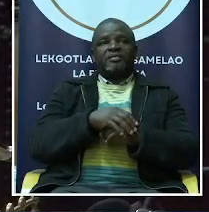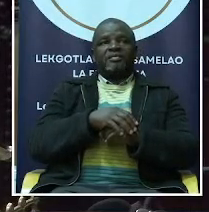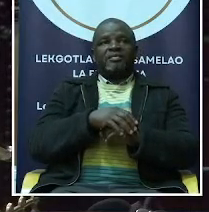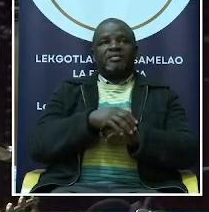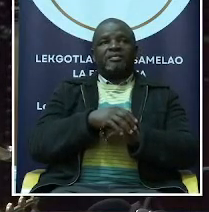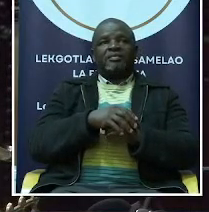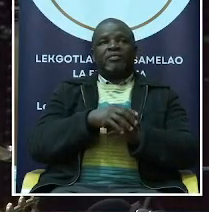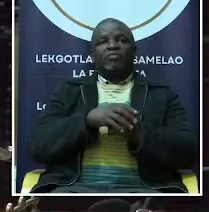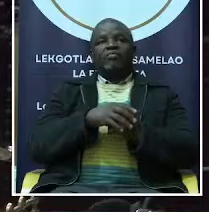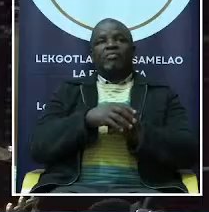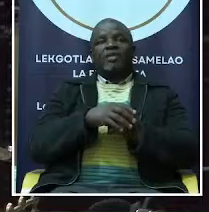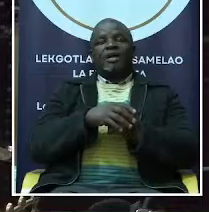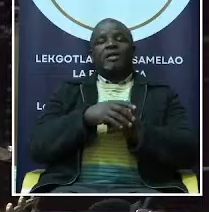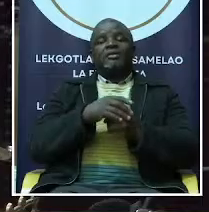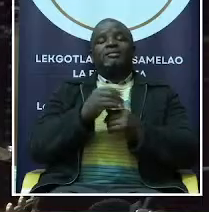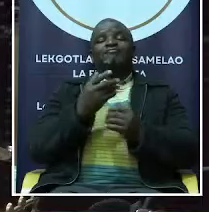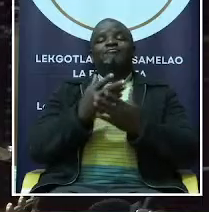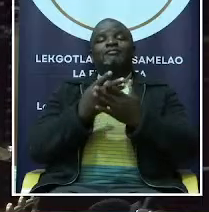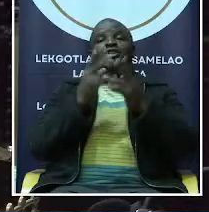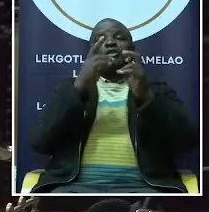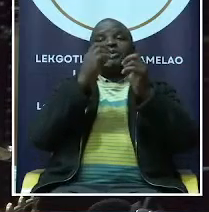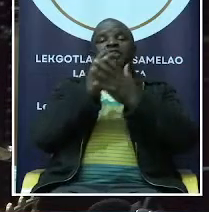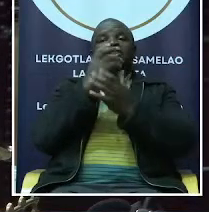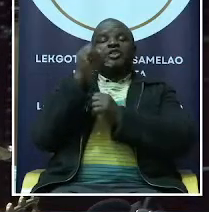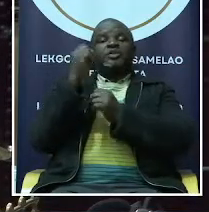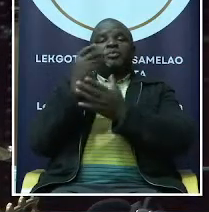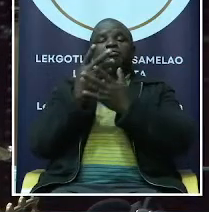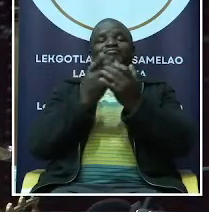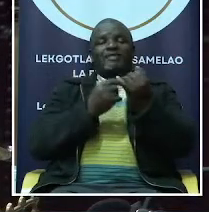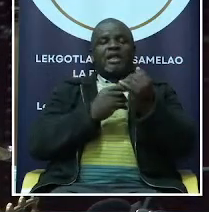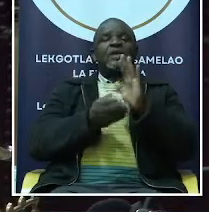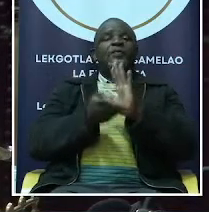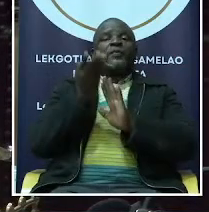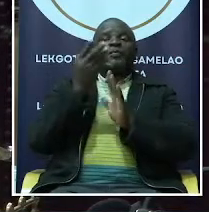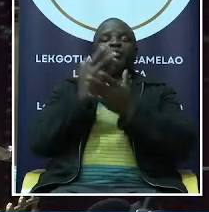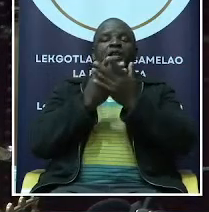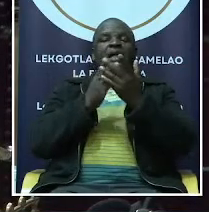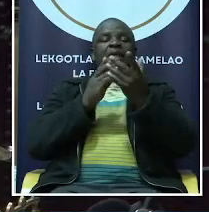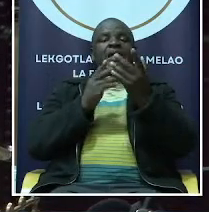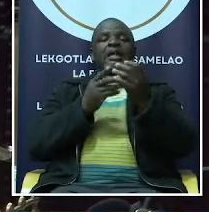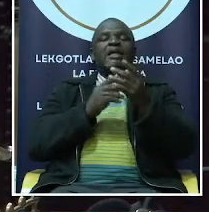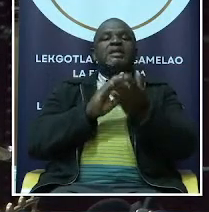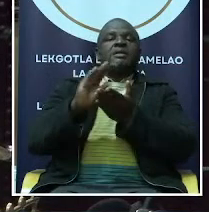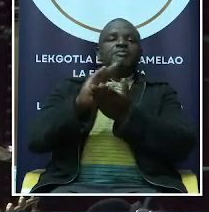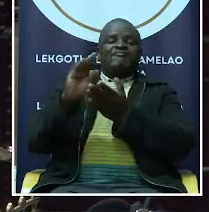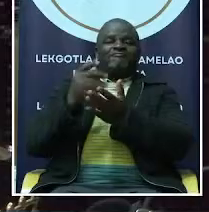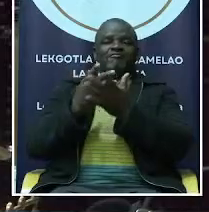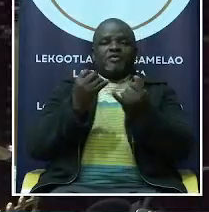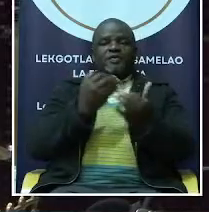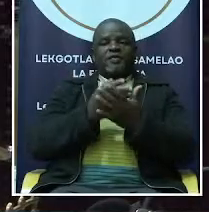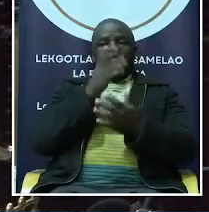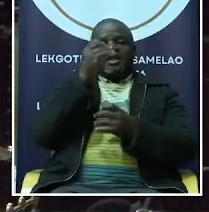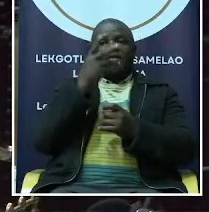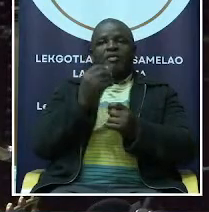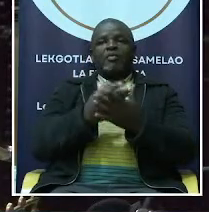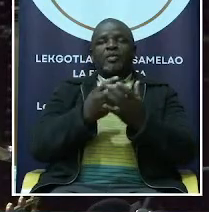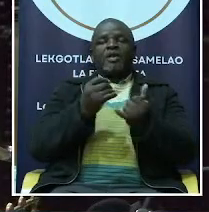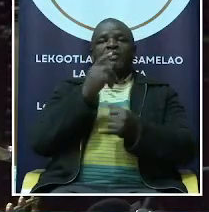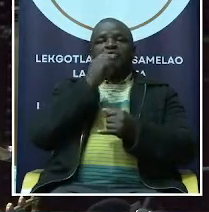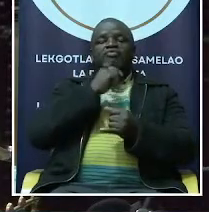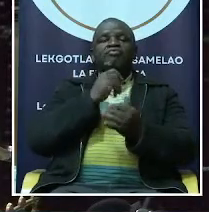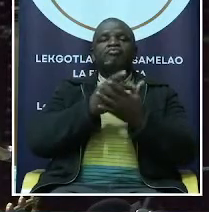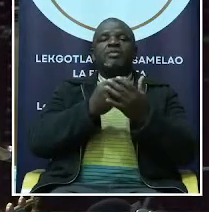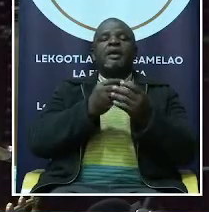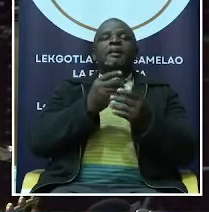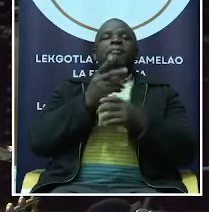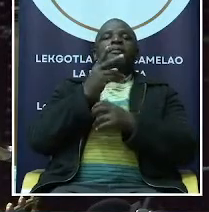we want to increase industrialization through subsidies that are geared towards the resources that the Free State has to revitalize manufacturing